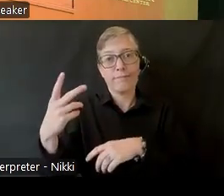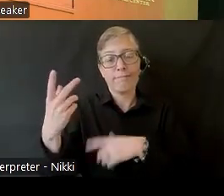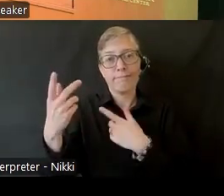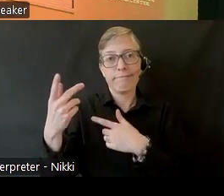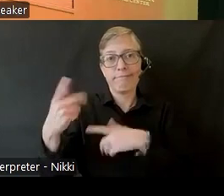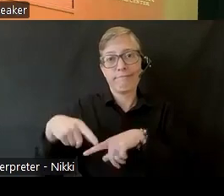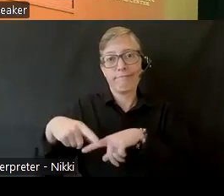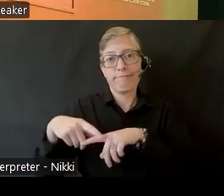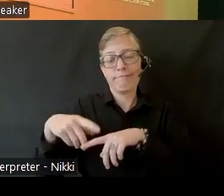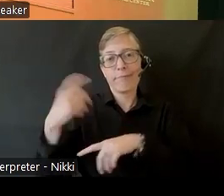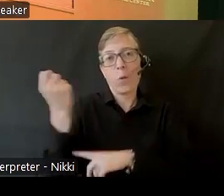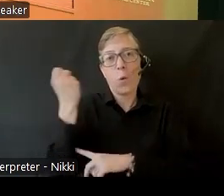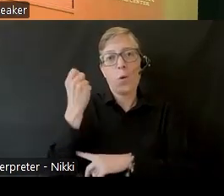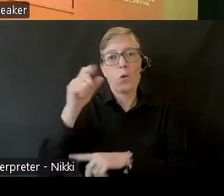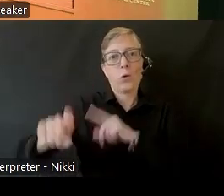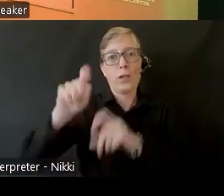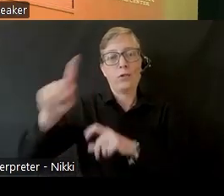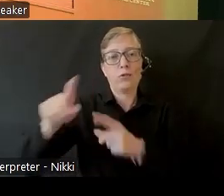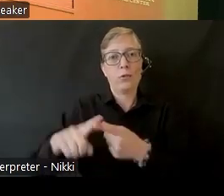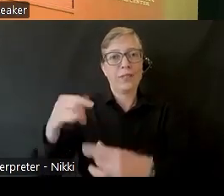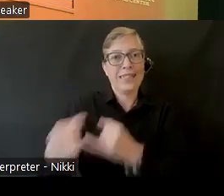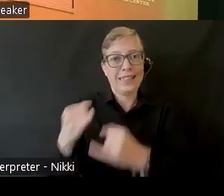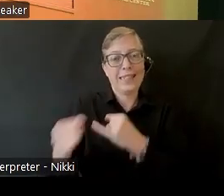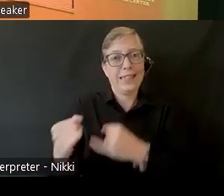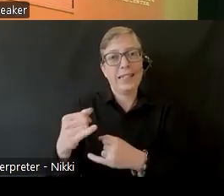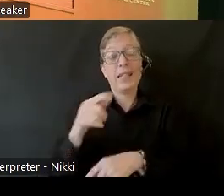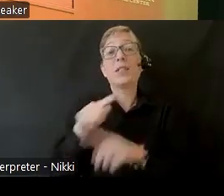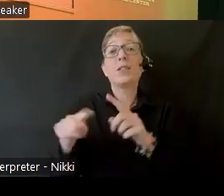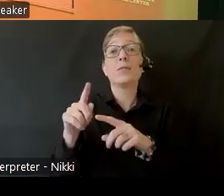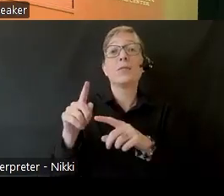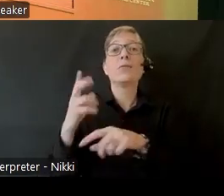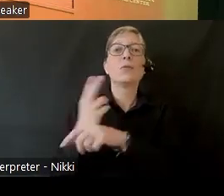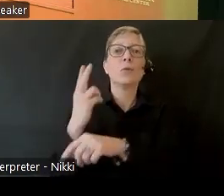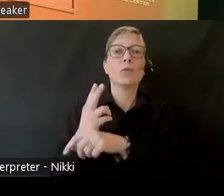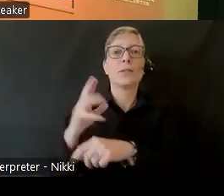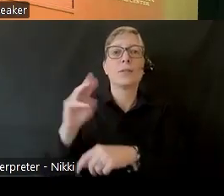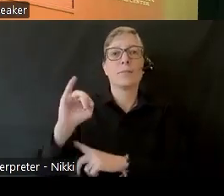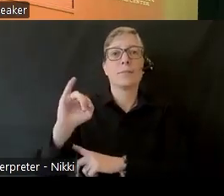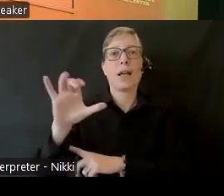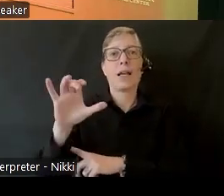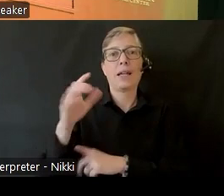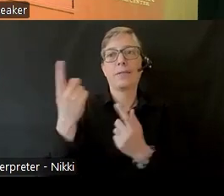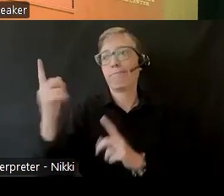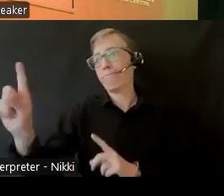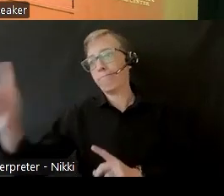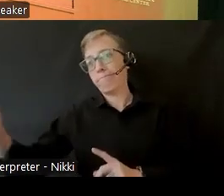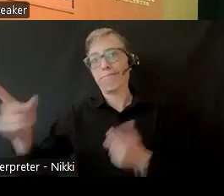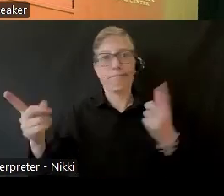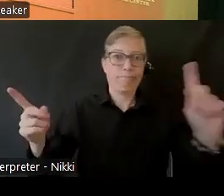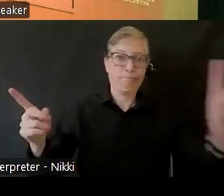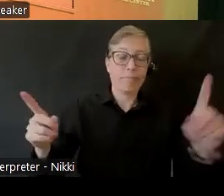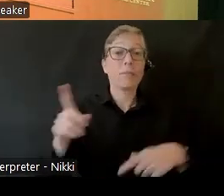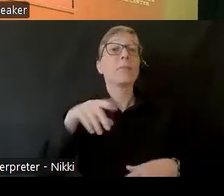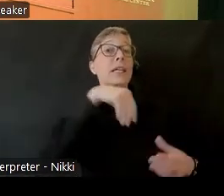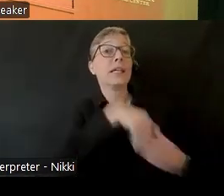please use the microphones at the sides and the aisles. If you're watching this over Zoom, put your questions in